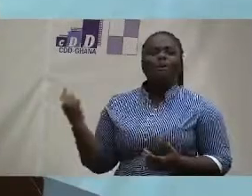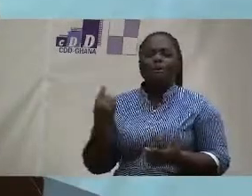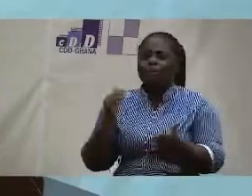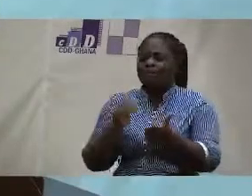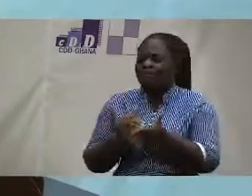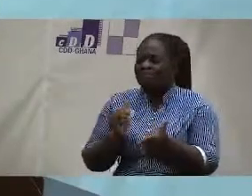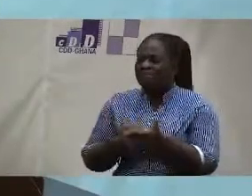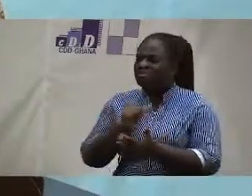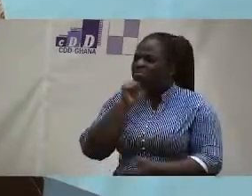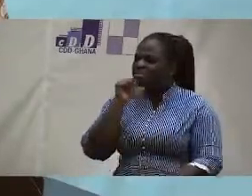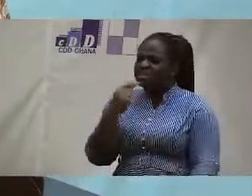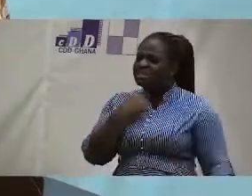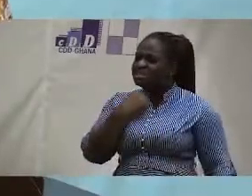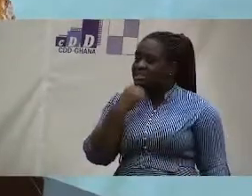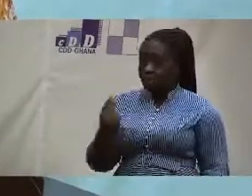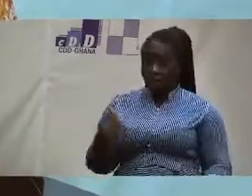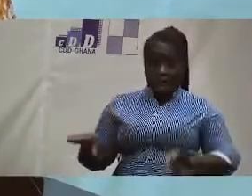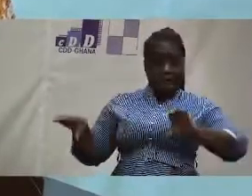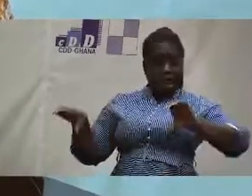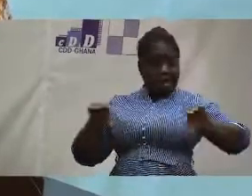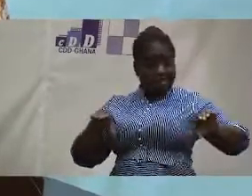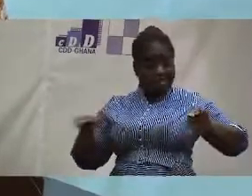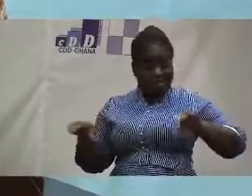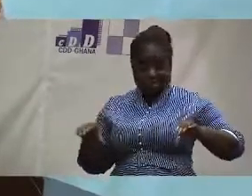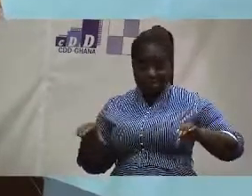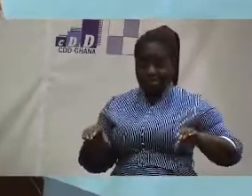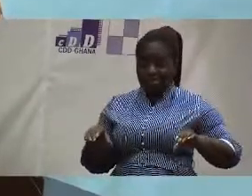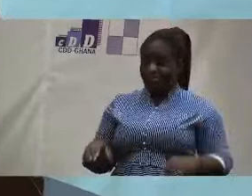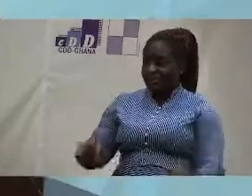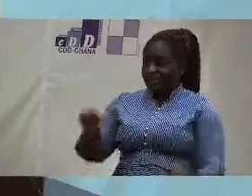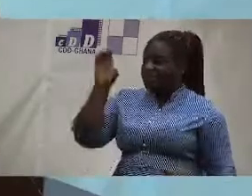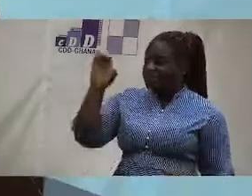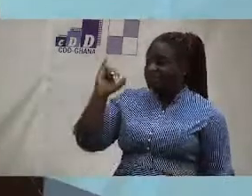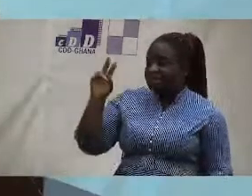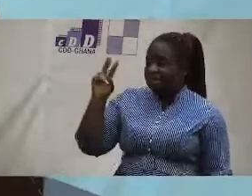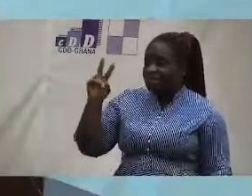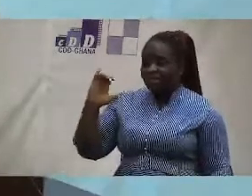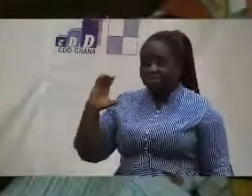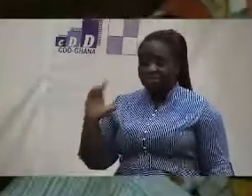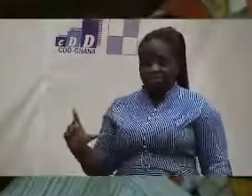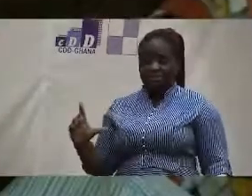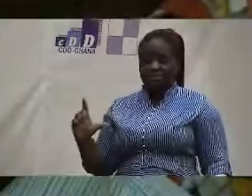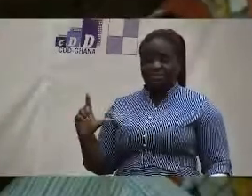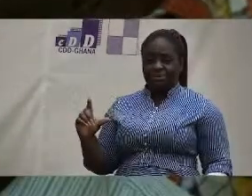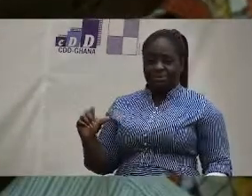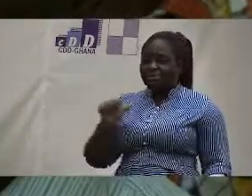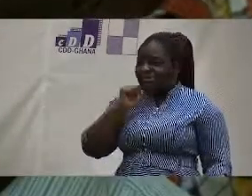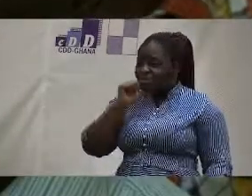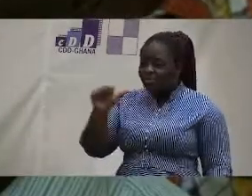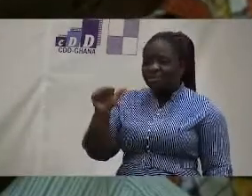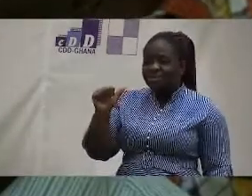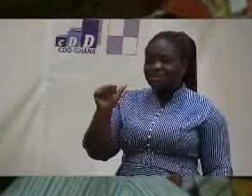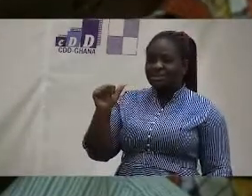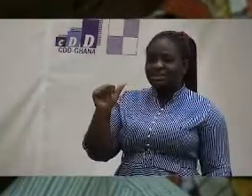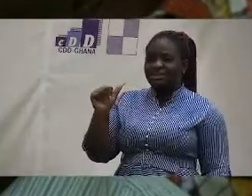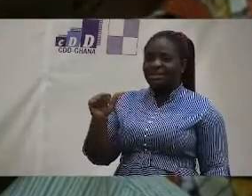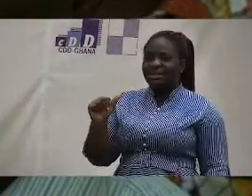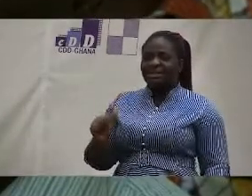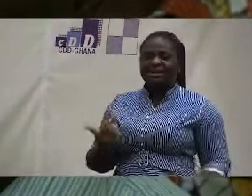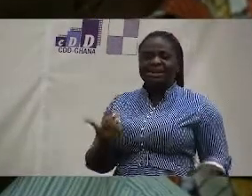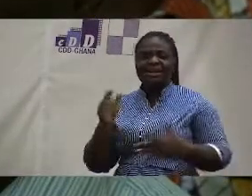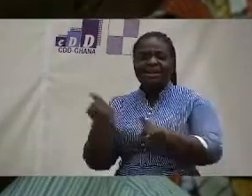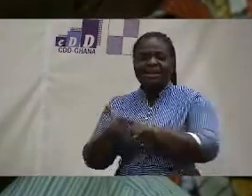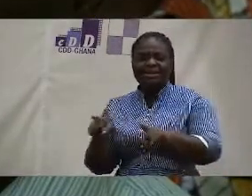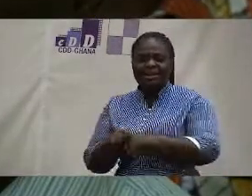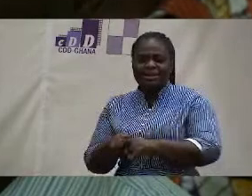do not mention that the action of uncivil actors, such as non-state armed actors, like the